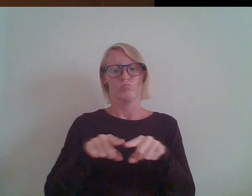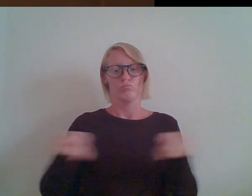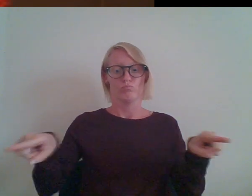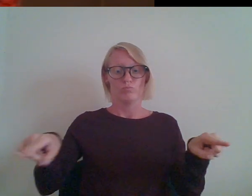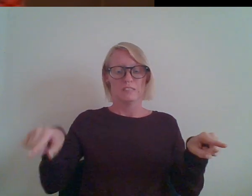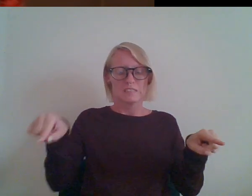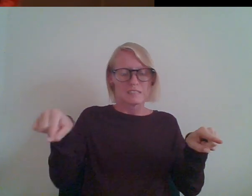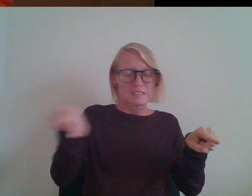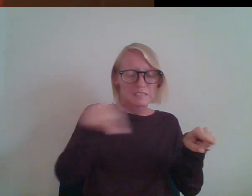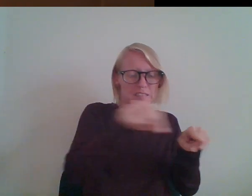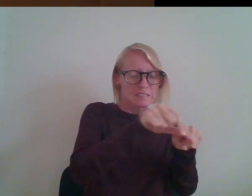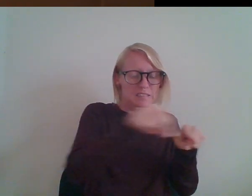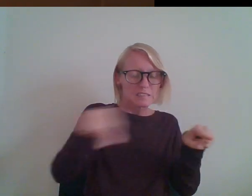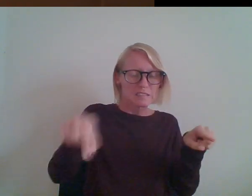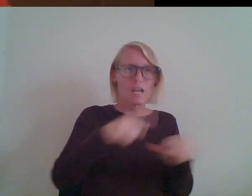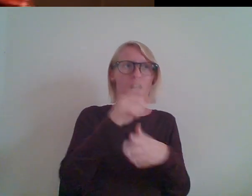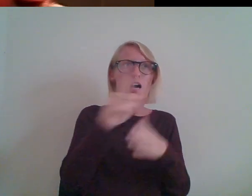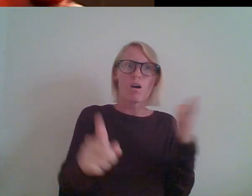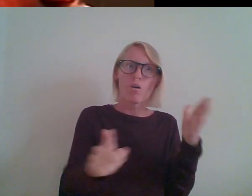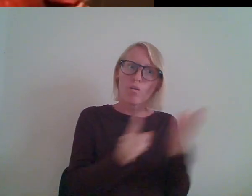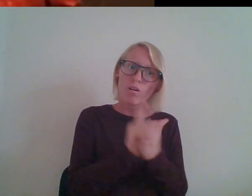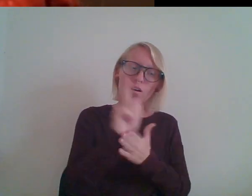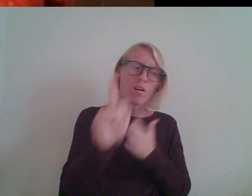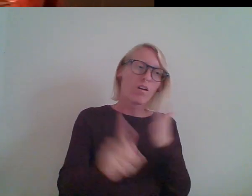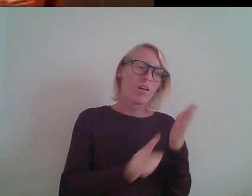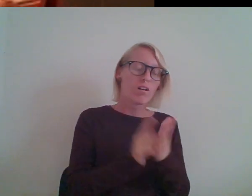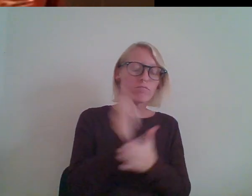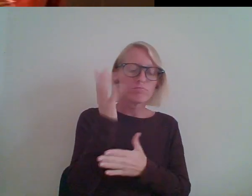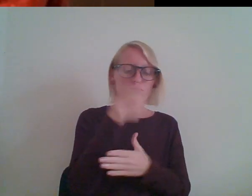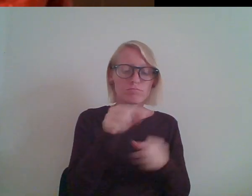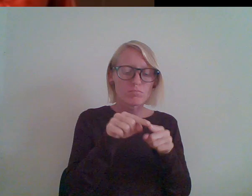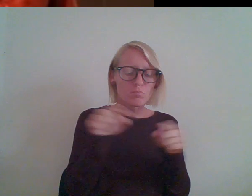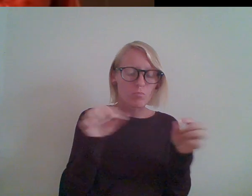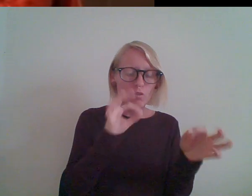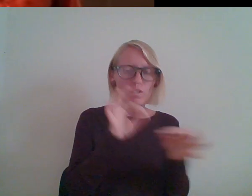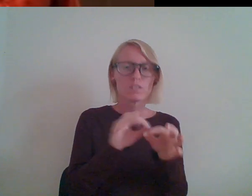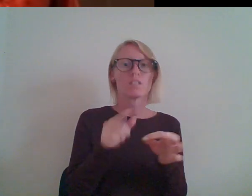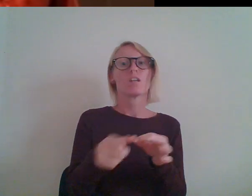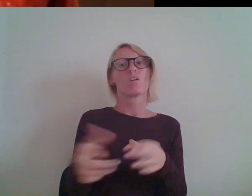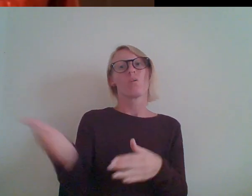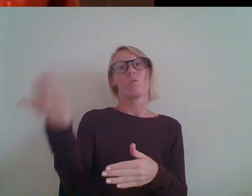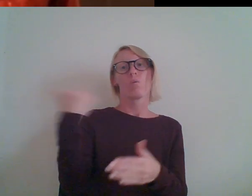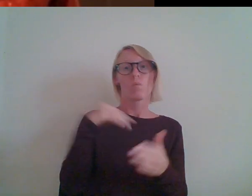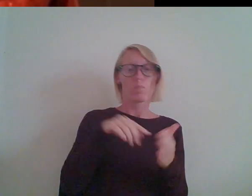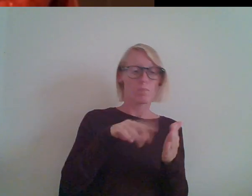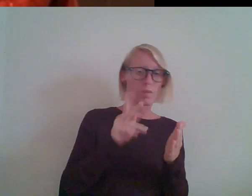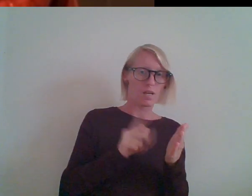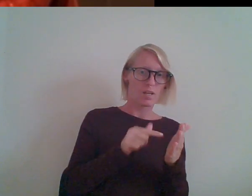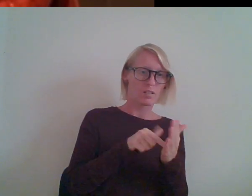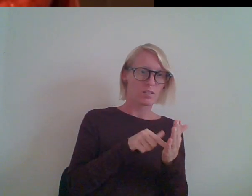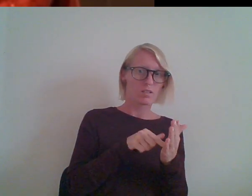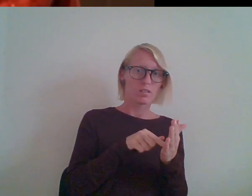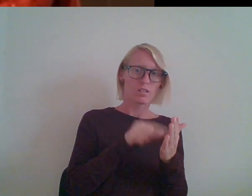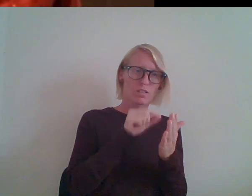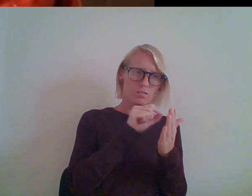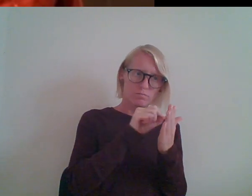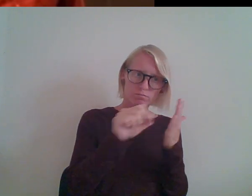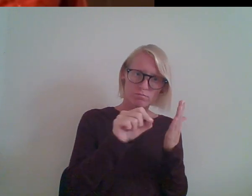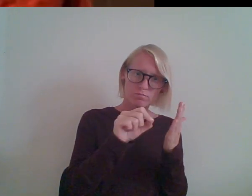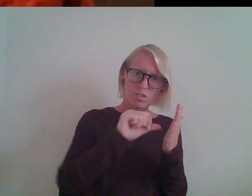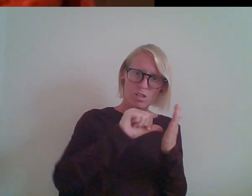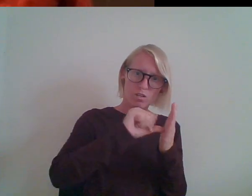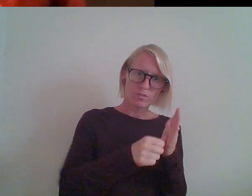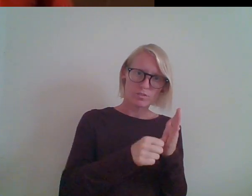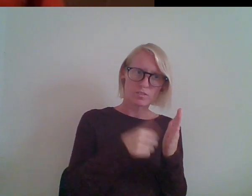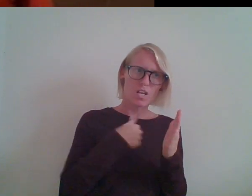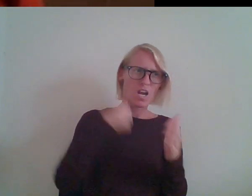little. Then you go back to the start of the chapter. You read the first thing you underlined and you go, I remember that. No, you